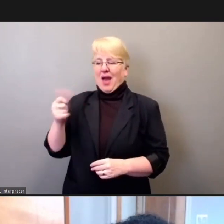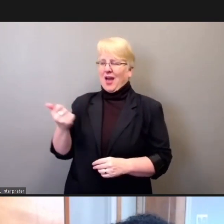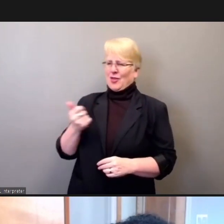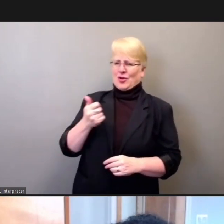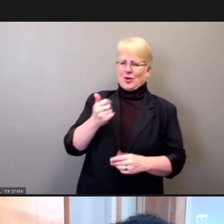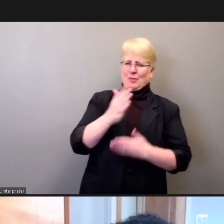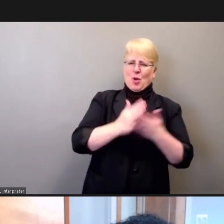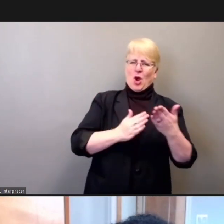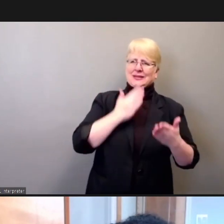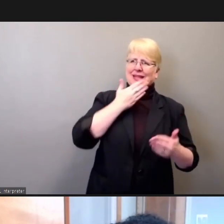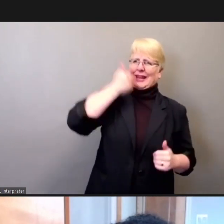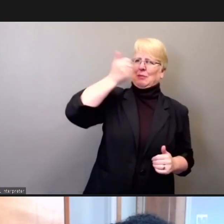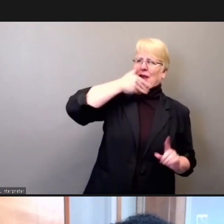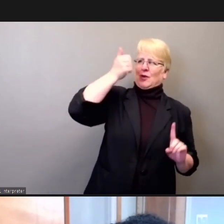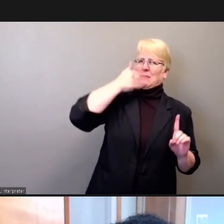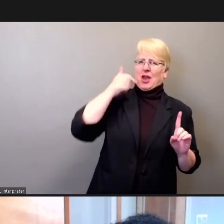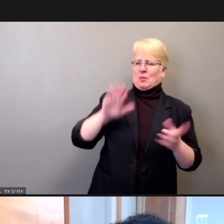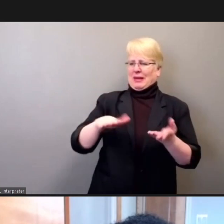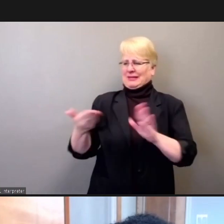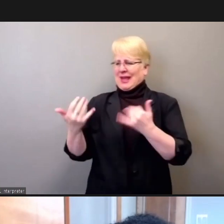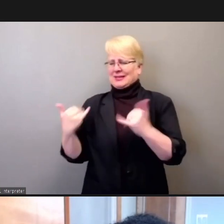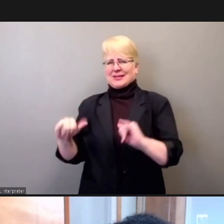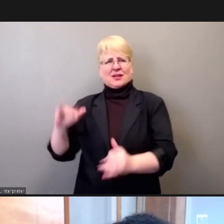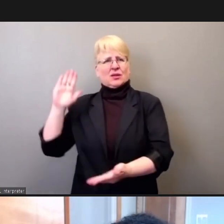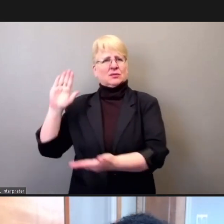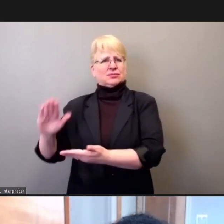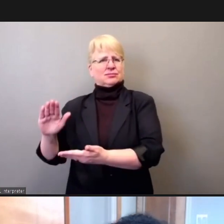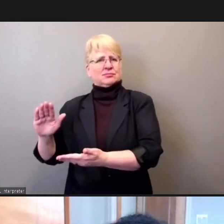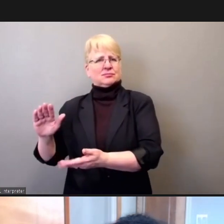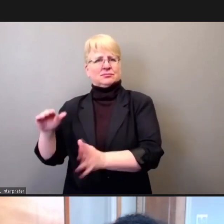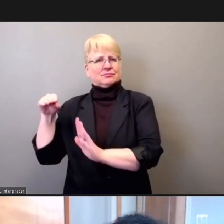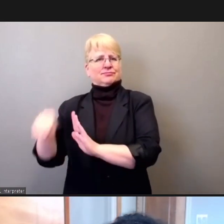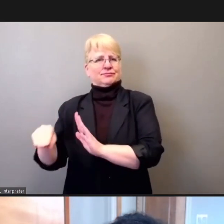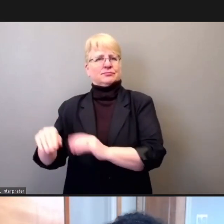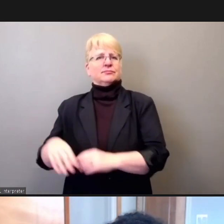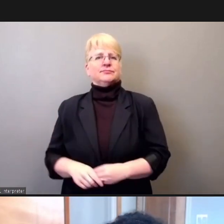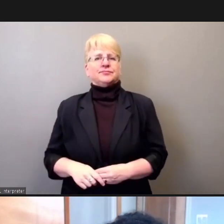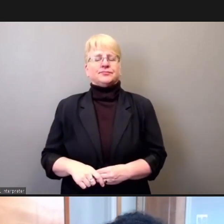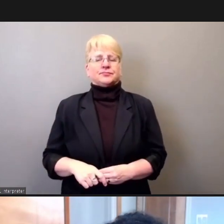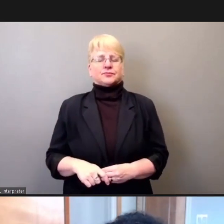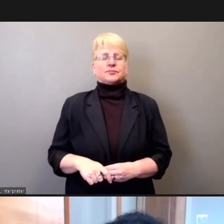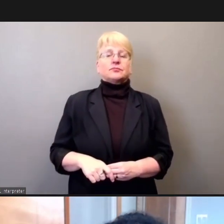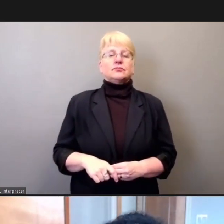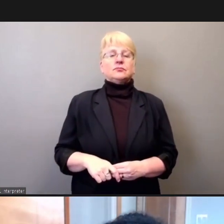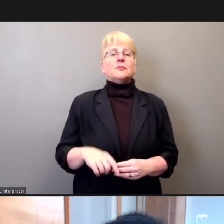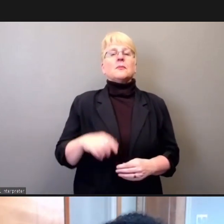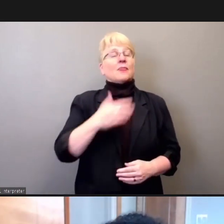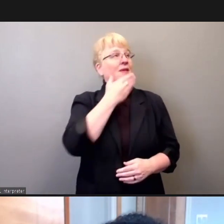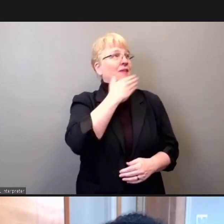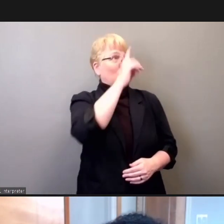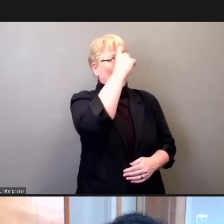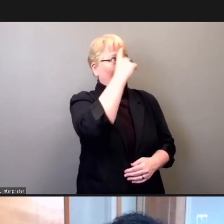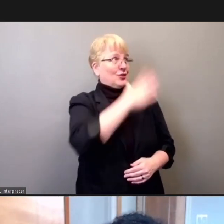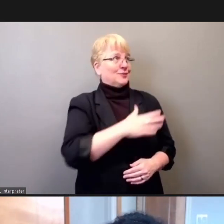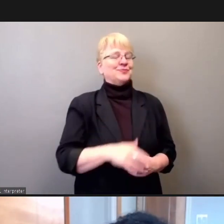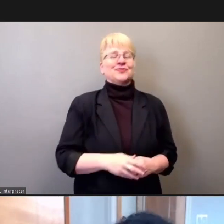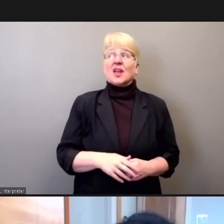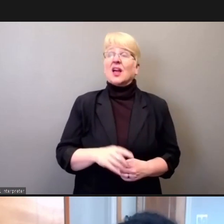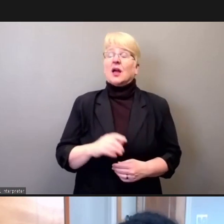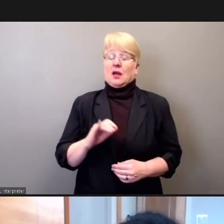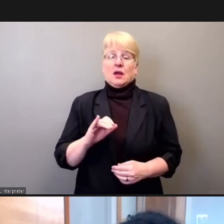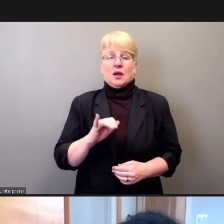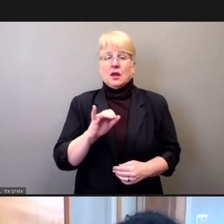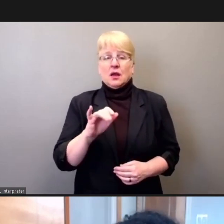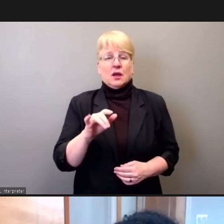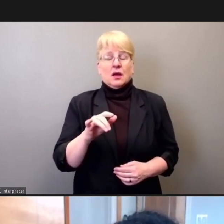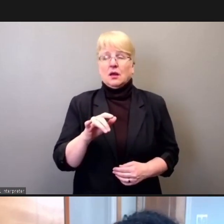better. Yeah, thanks, Governor. And we do talk about this a lot, and this is the thing that was keeping me up